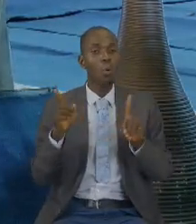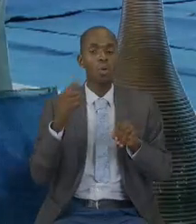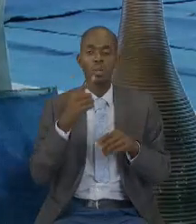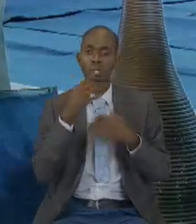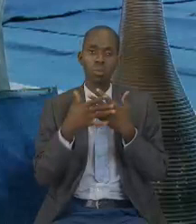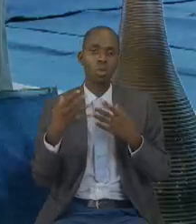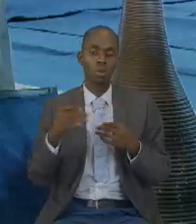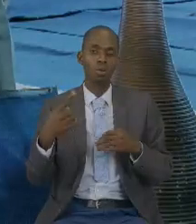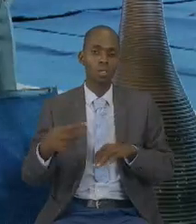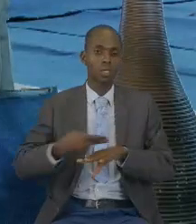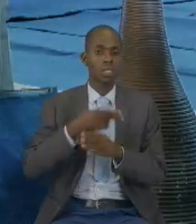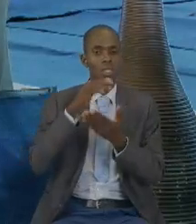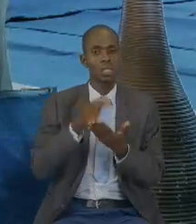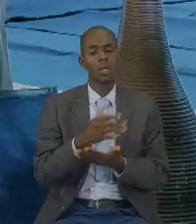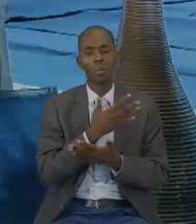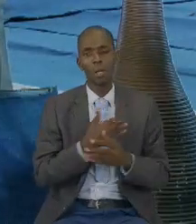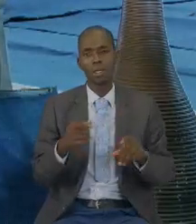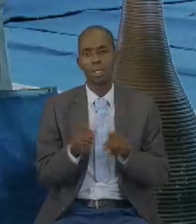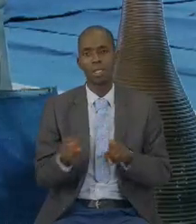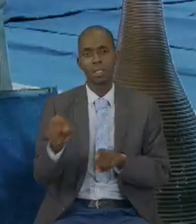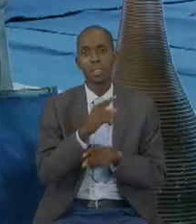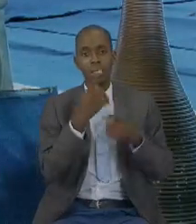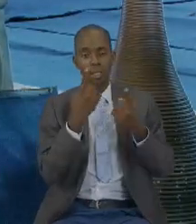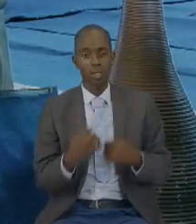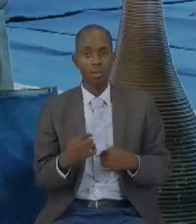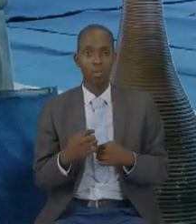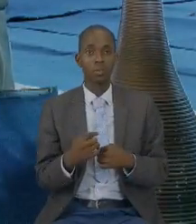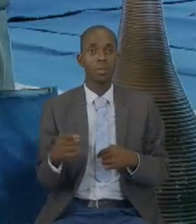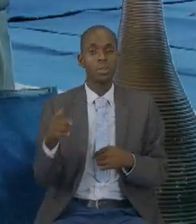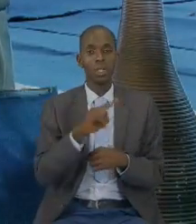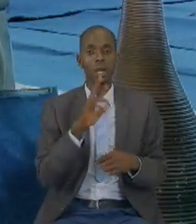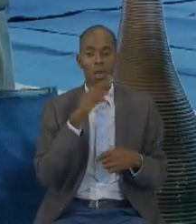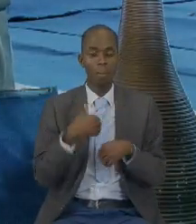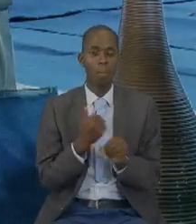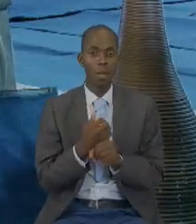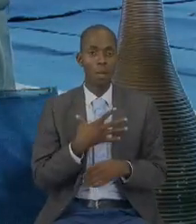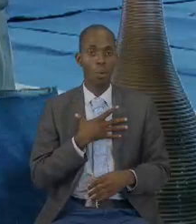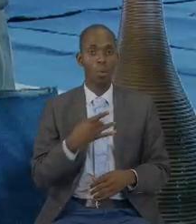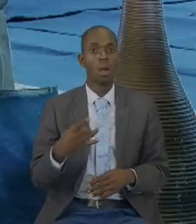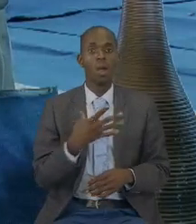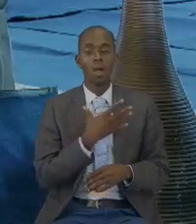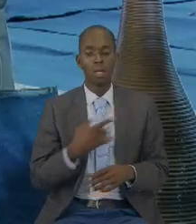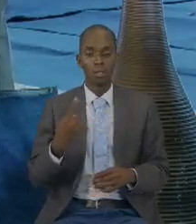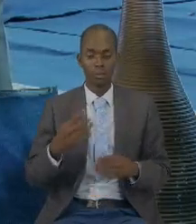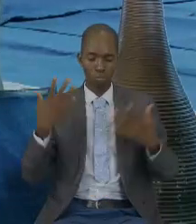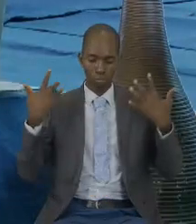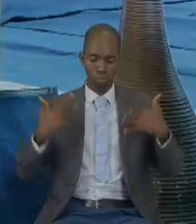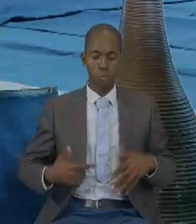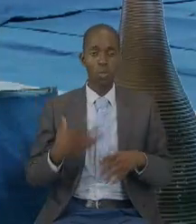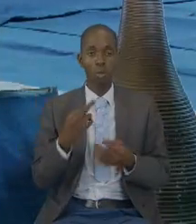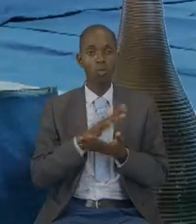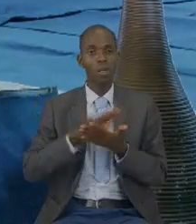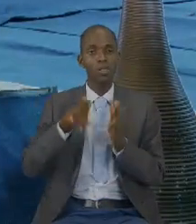the Lamb. And as they came, they were made white, and their robes of righteousness were